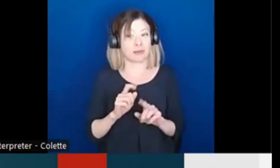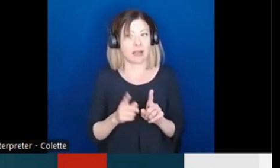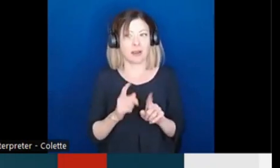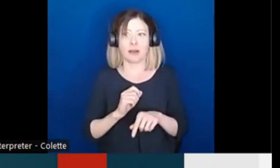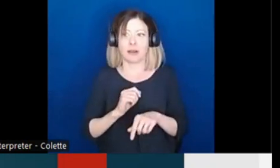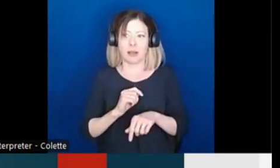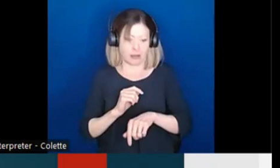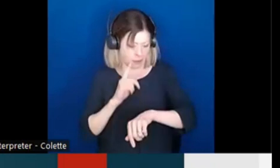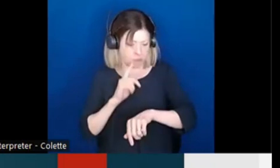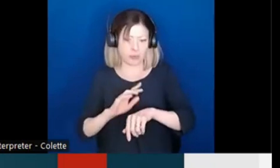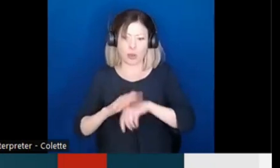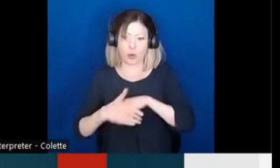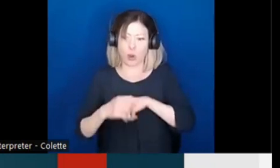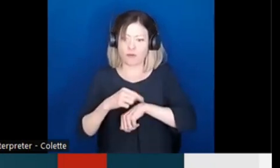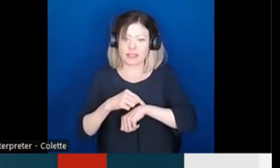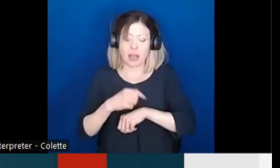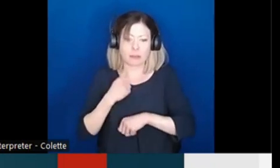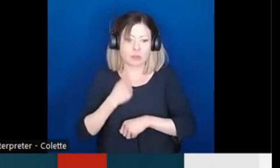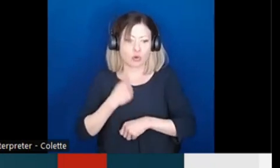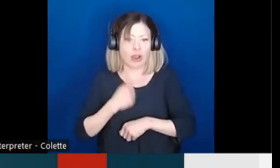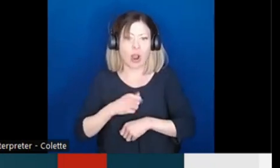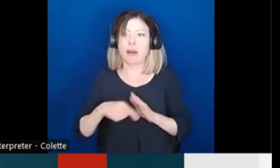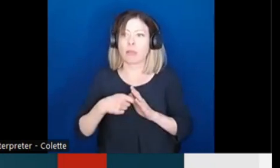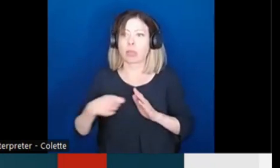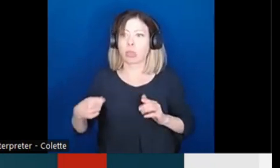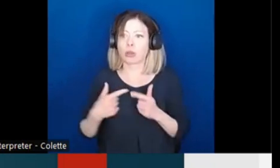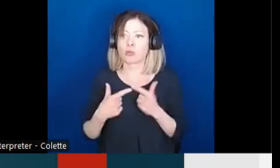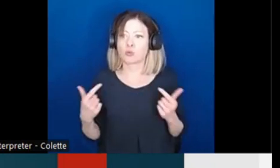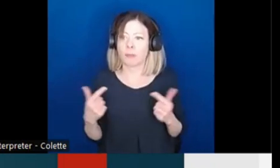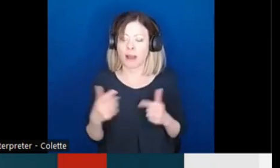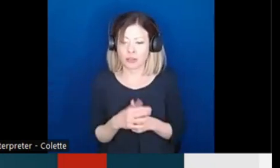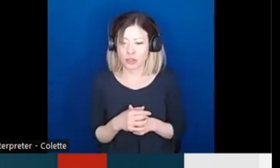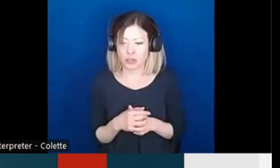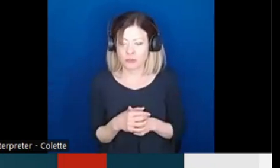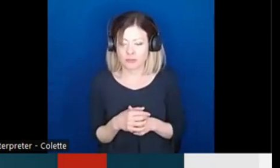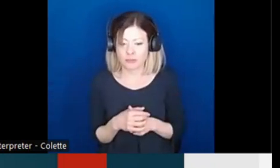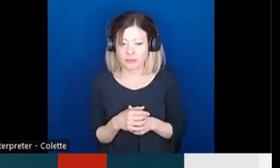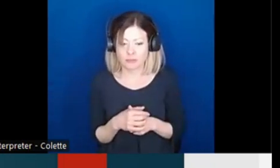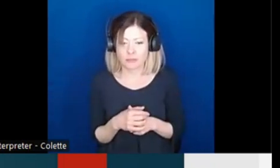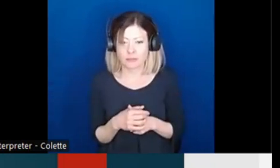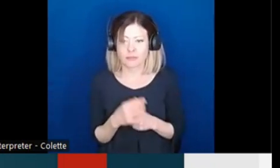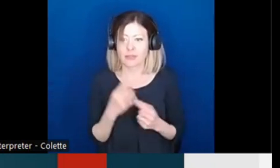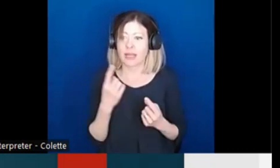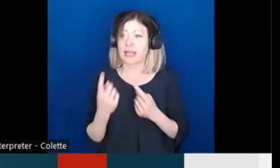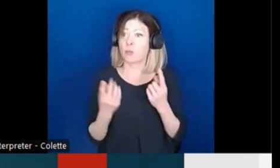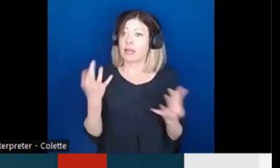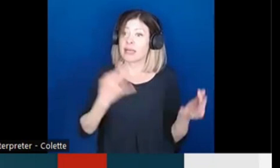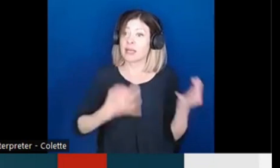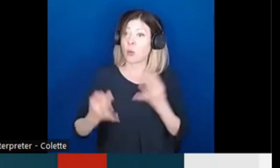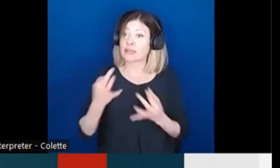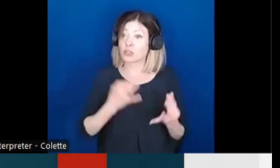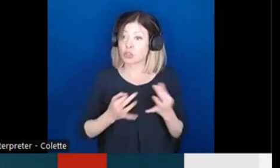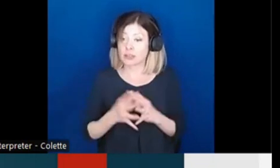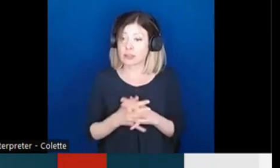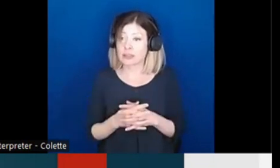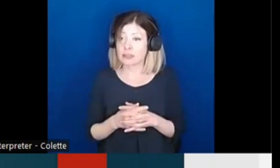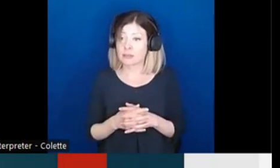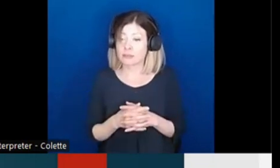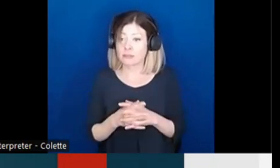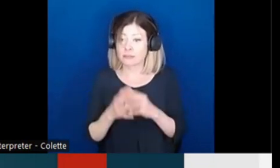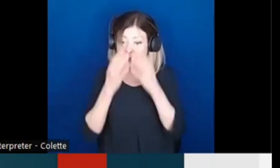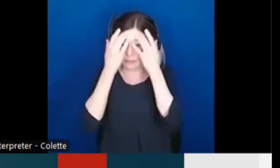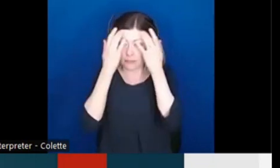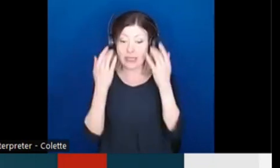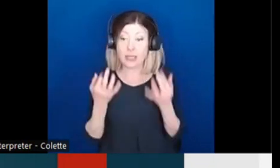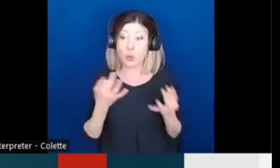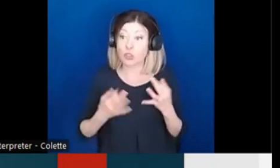gone over there. I hope I've not gone on too long. Has anybody got any questions for